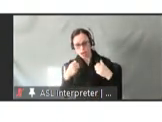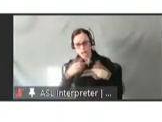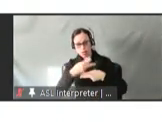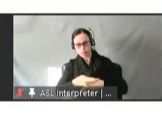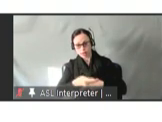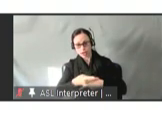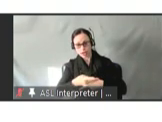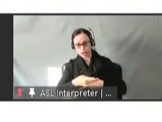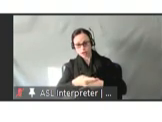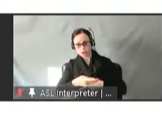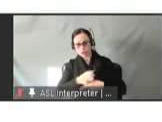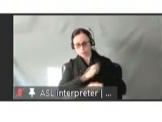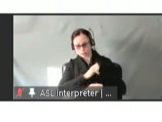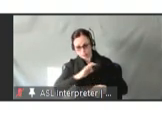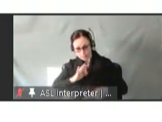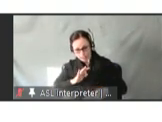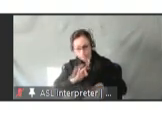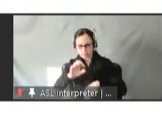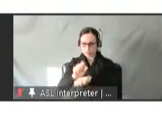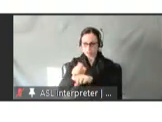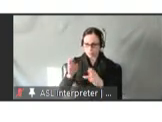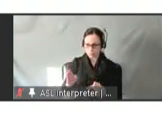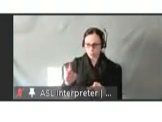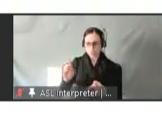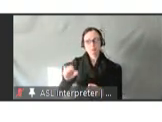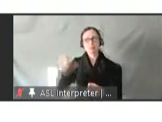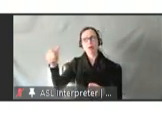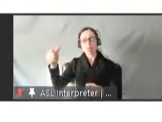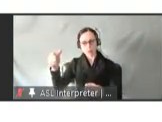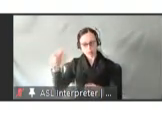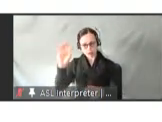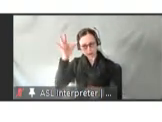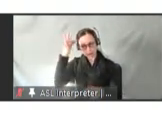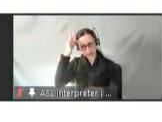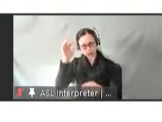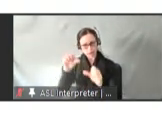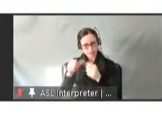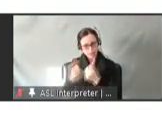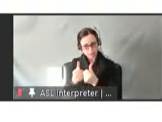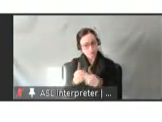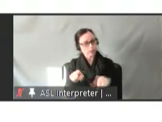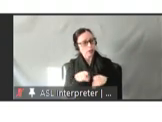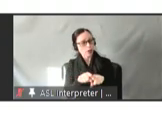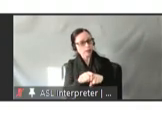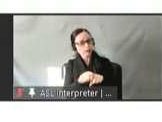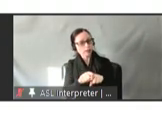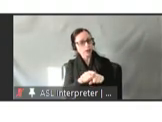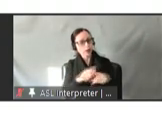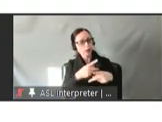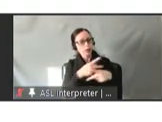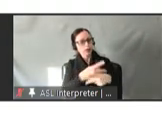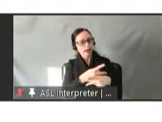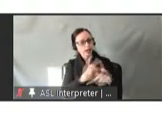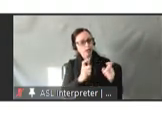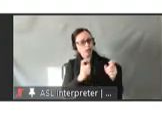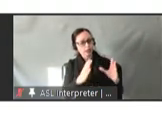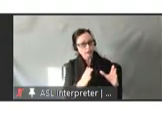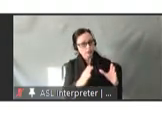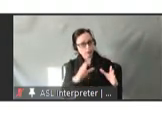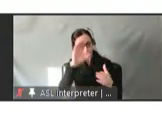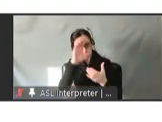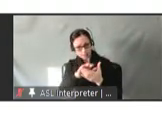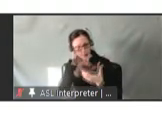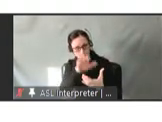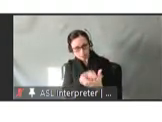personnel, employees of some other federal agencies, and also caregivers and spouses of veterans through